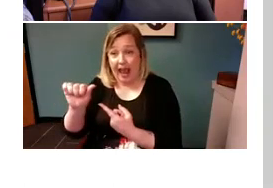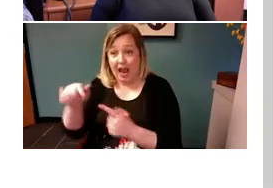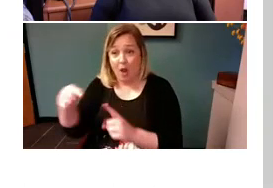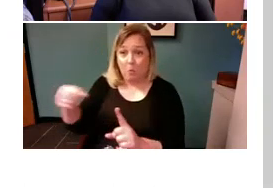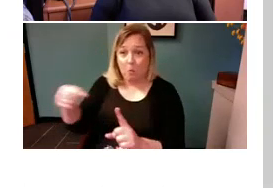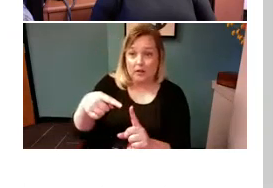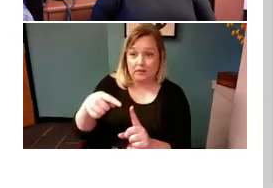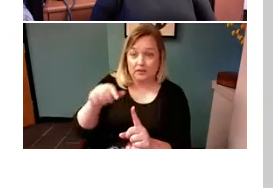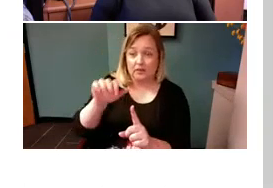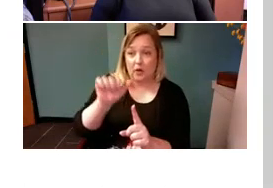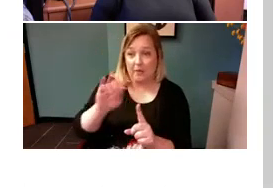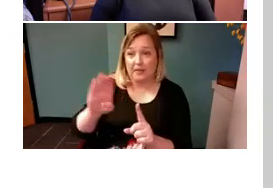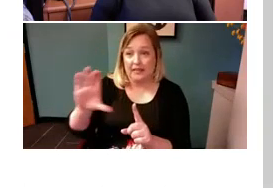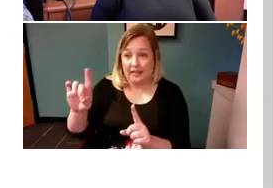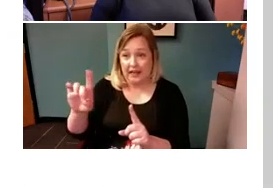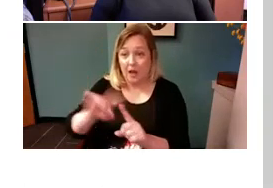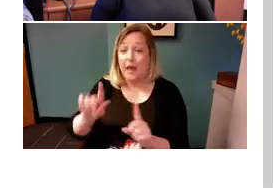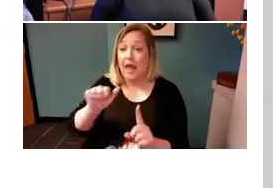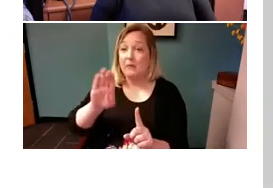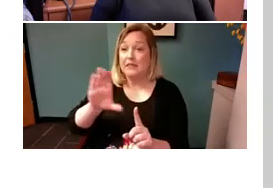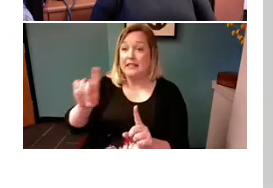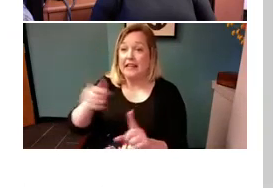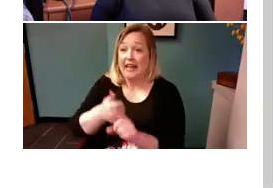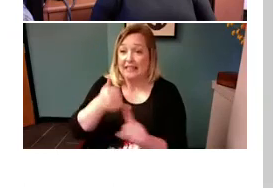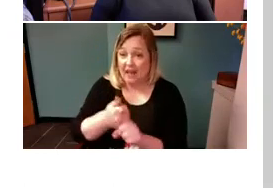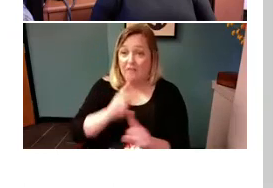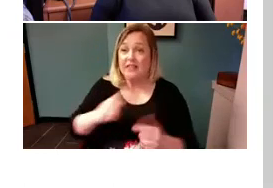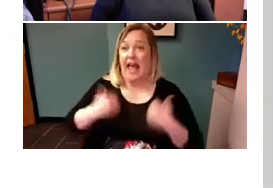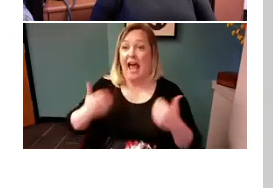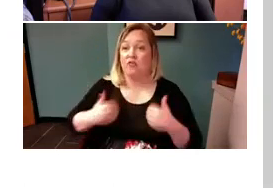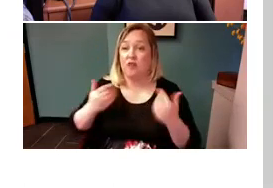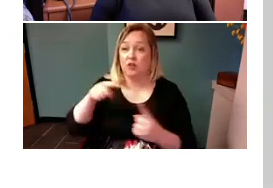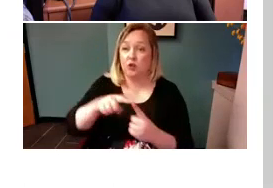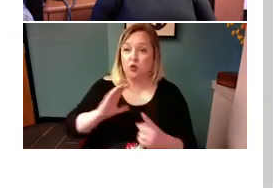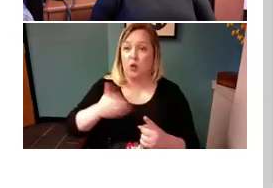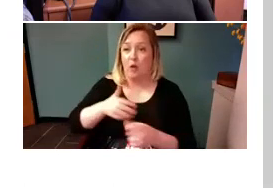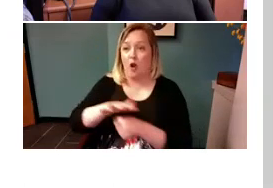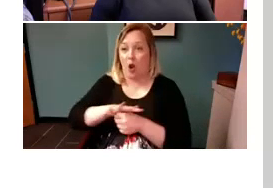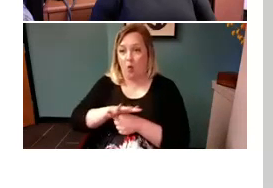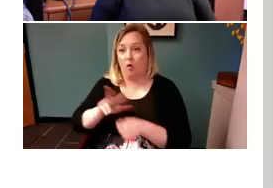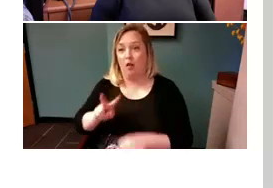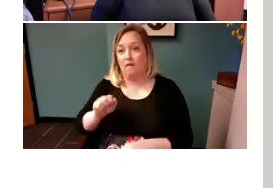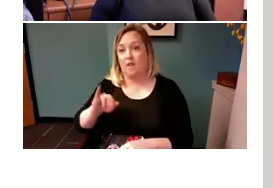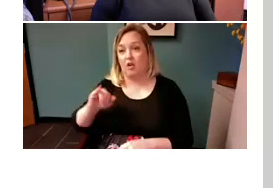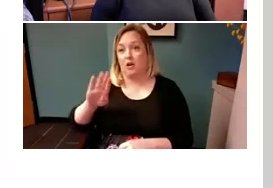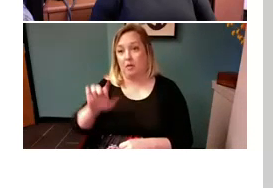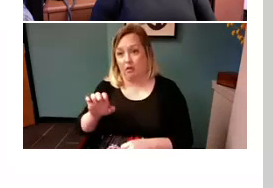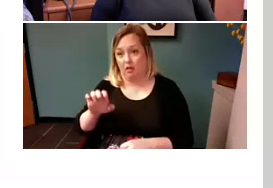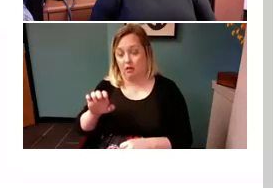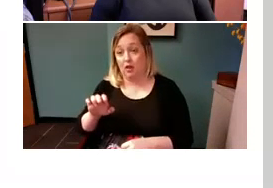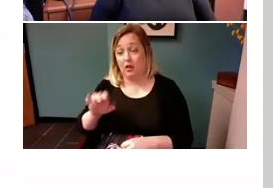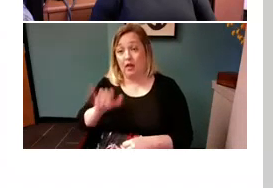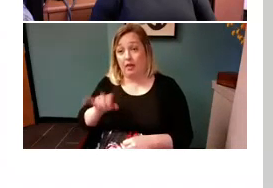itself is an address to a local variable, right? This local variable is defined in the